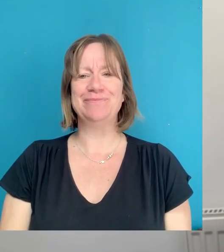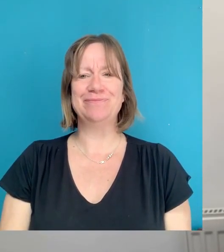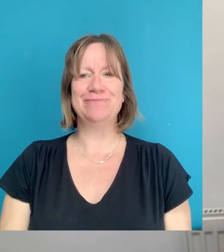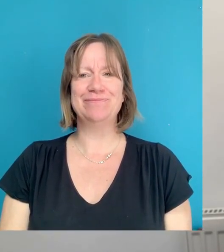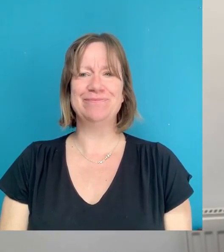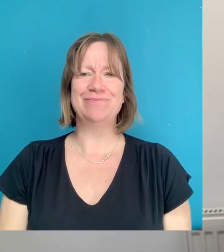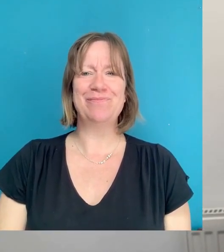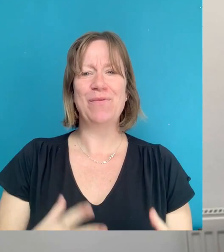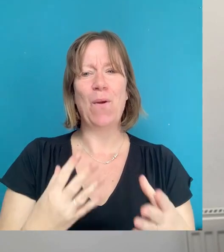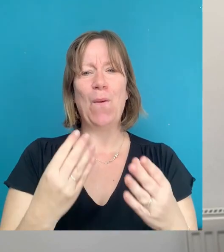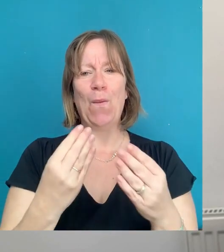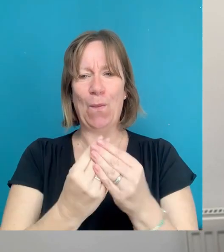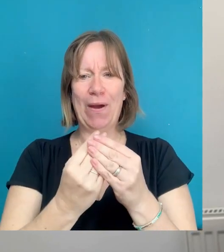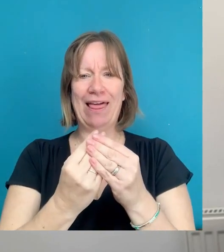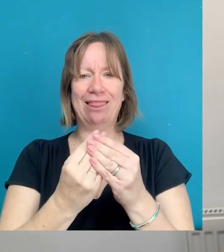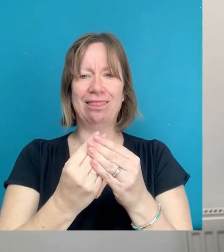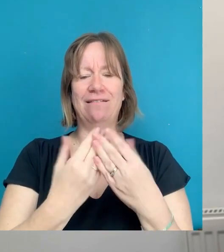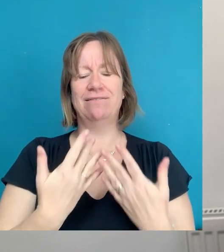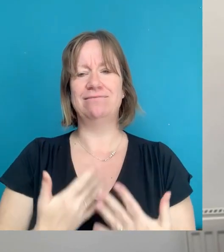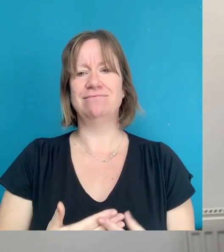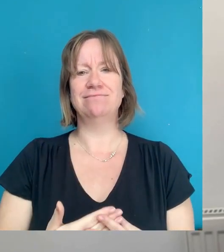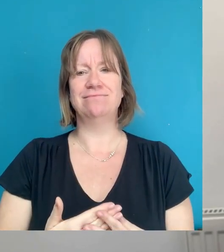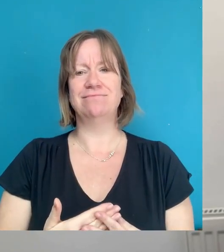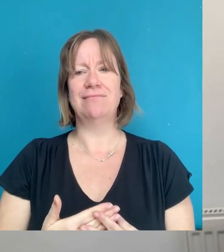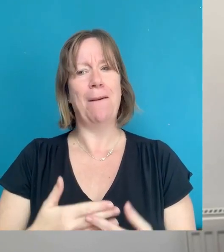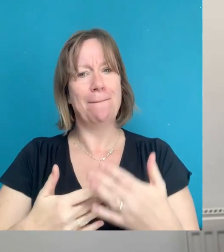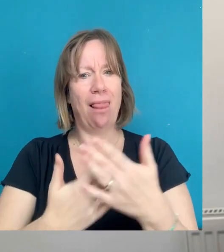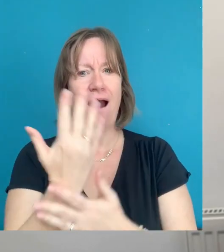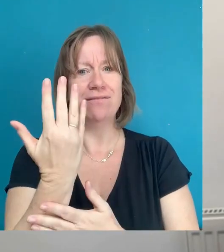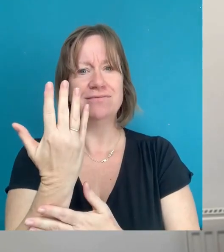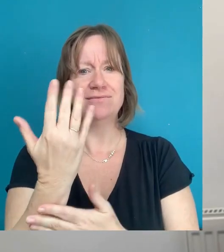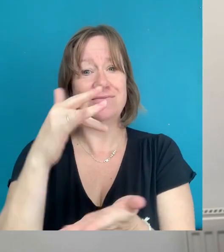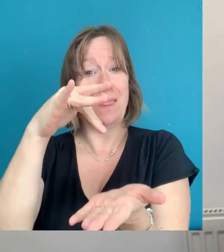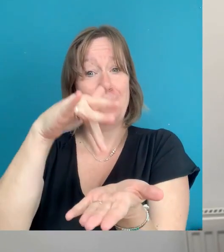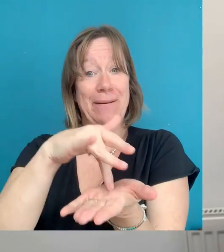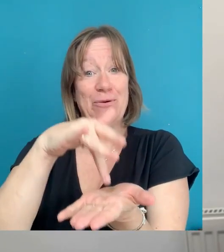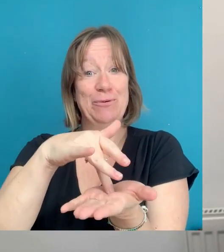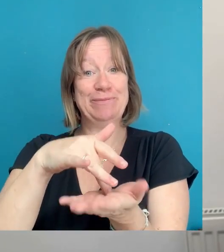background colour with a nice turquoise